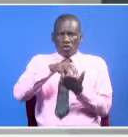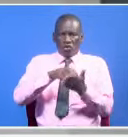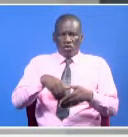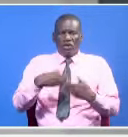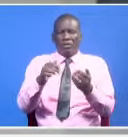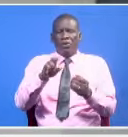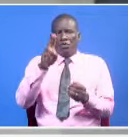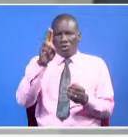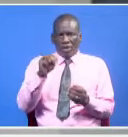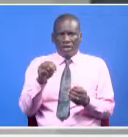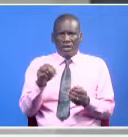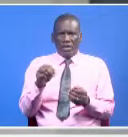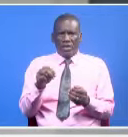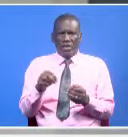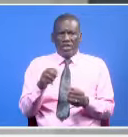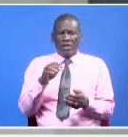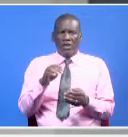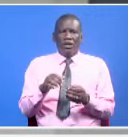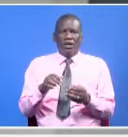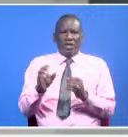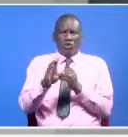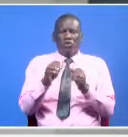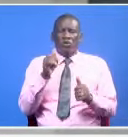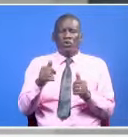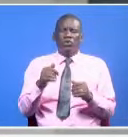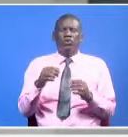UN body that was to host the